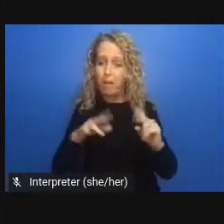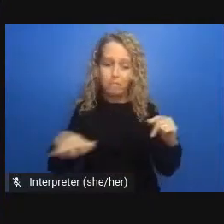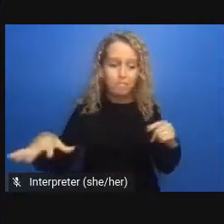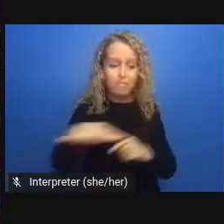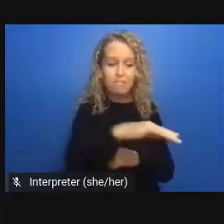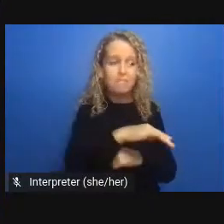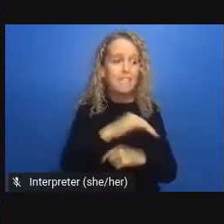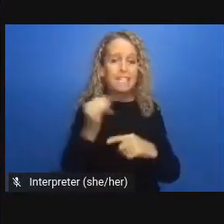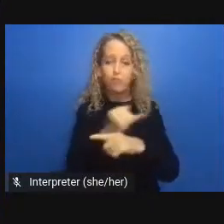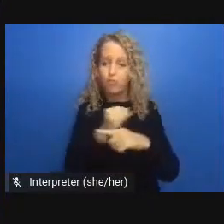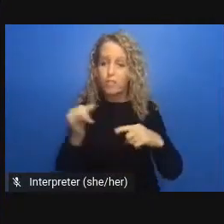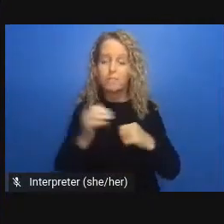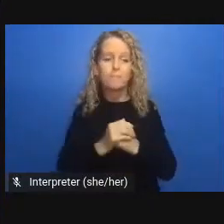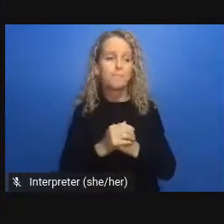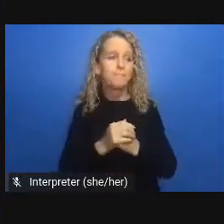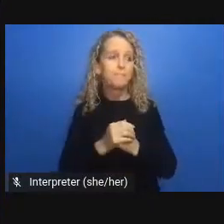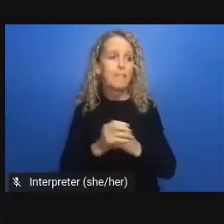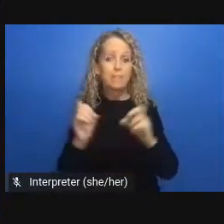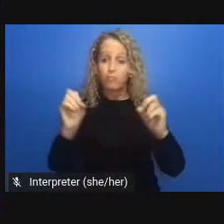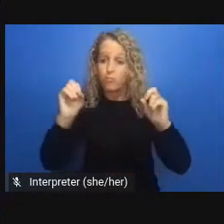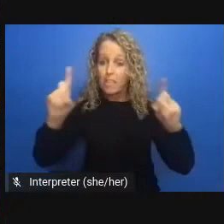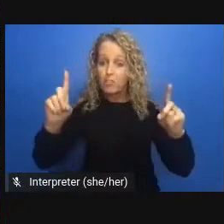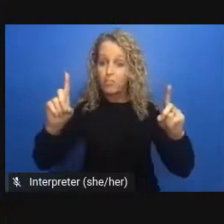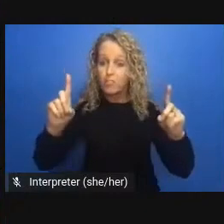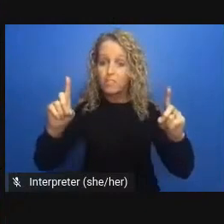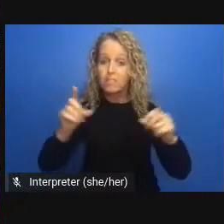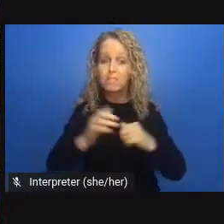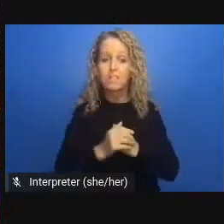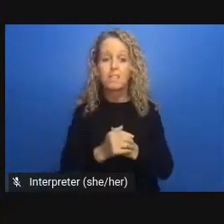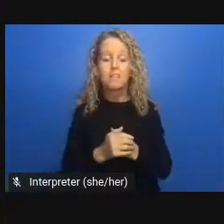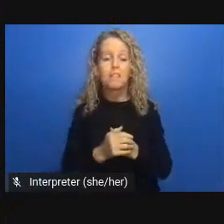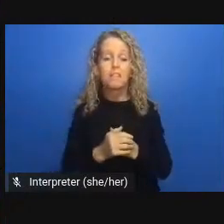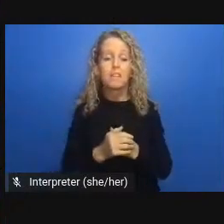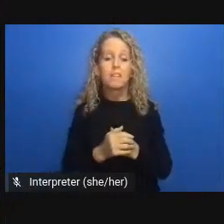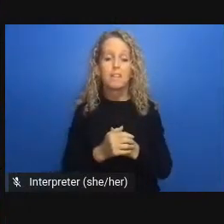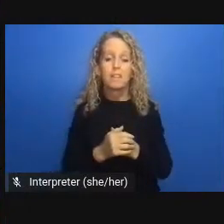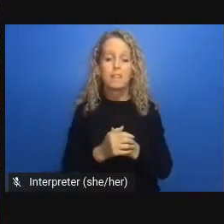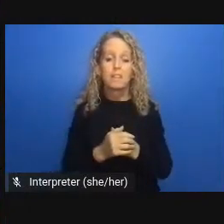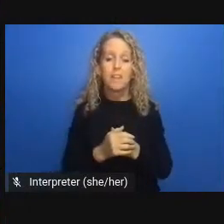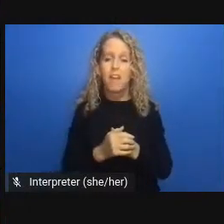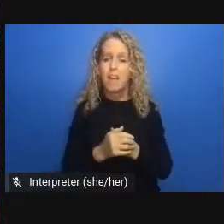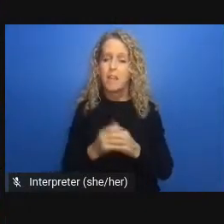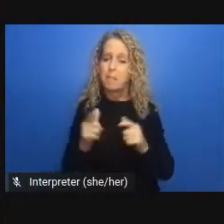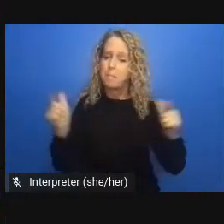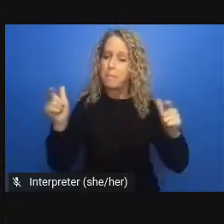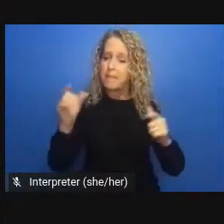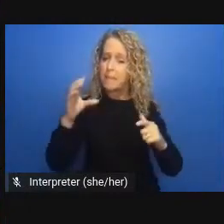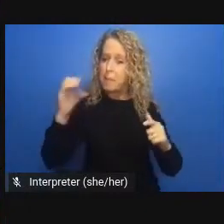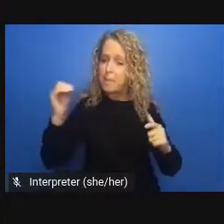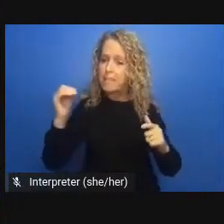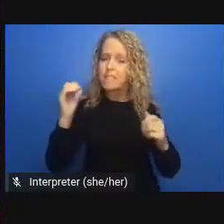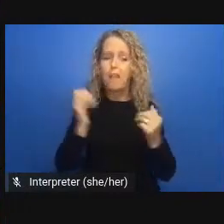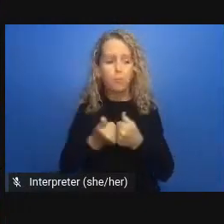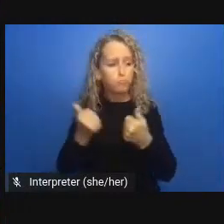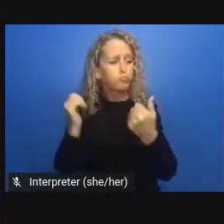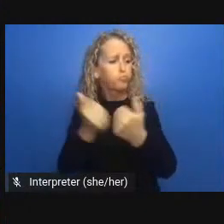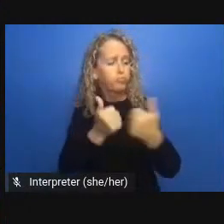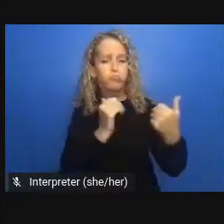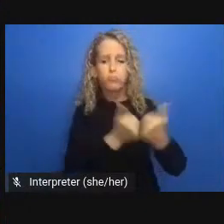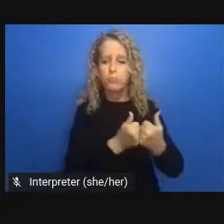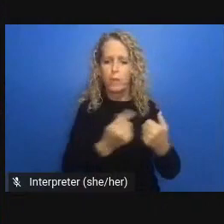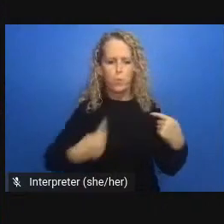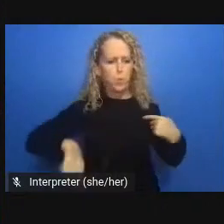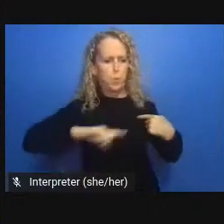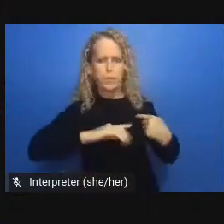the educational industry, but across the SMEs and large companies. I don't think it's an event that we ever